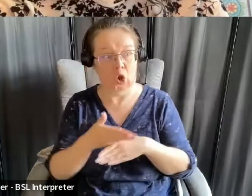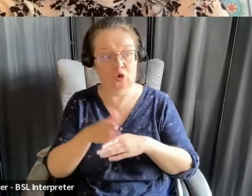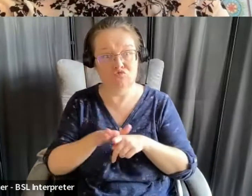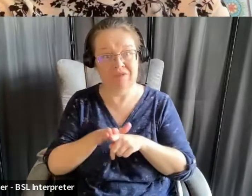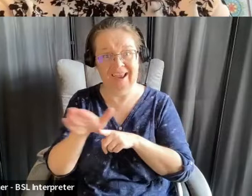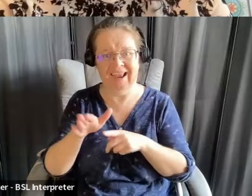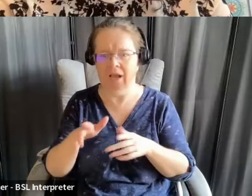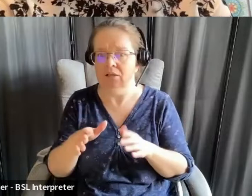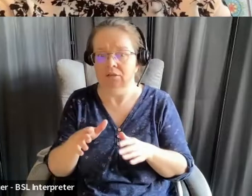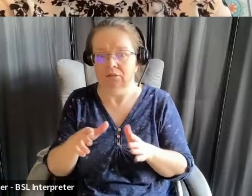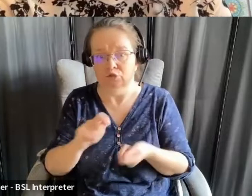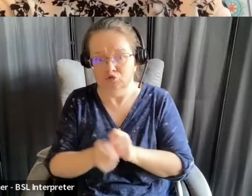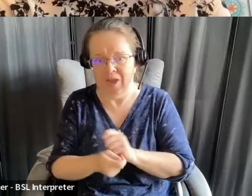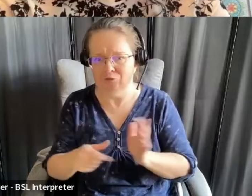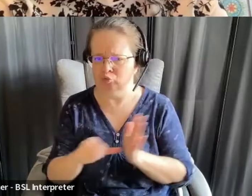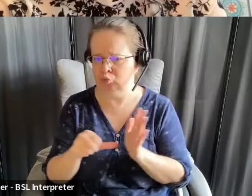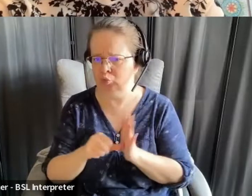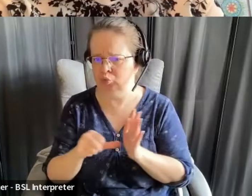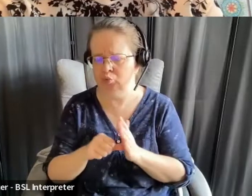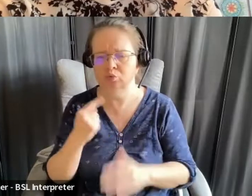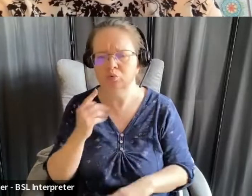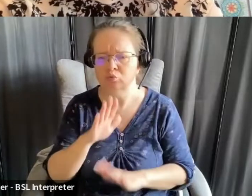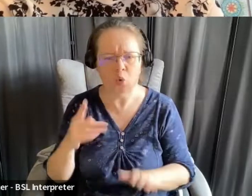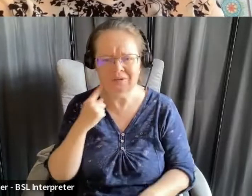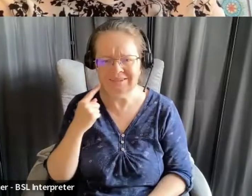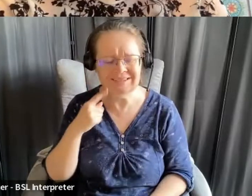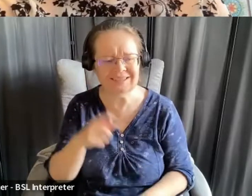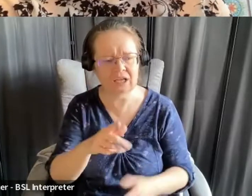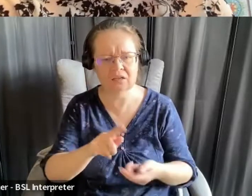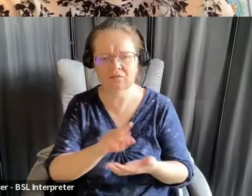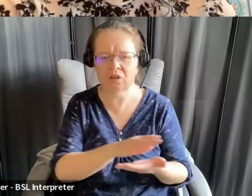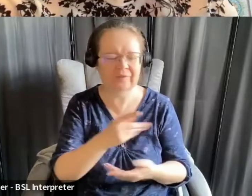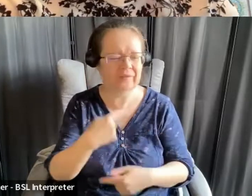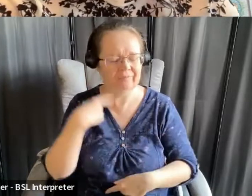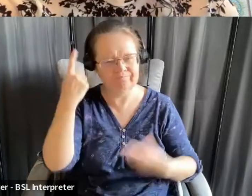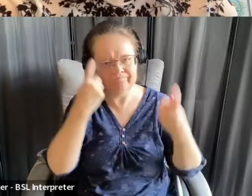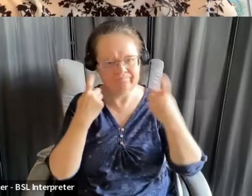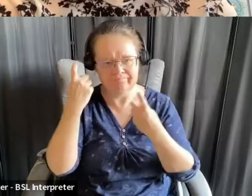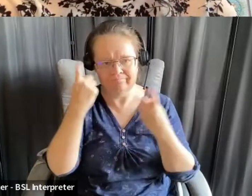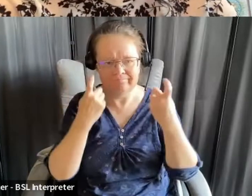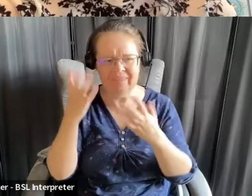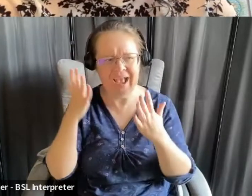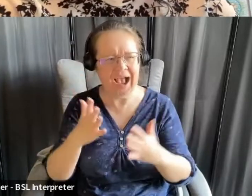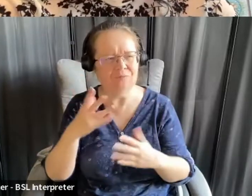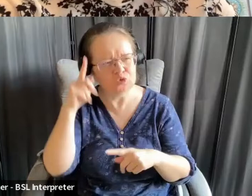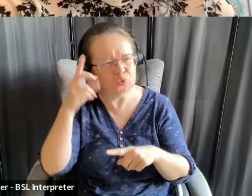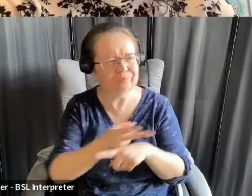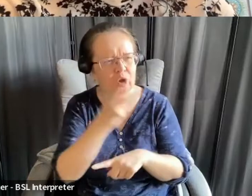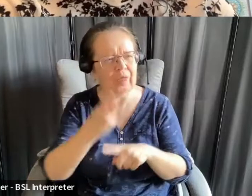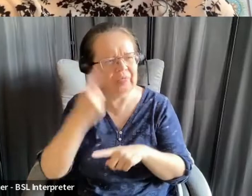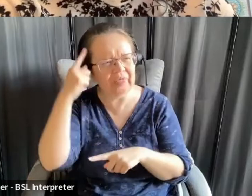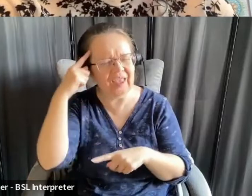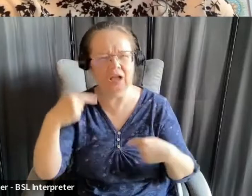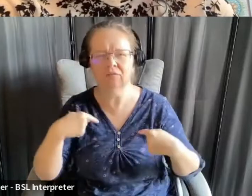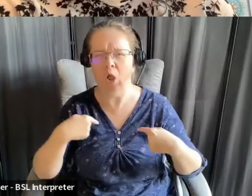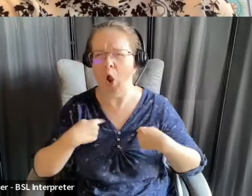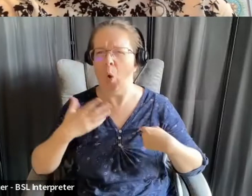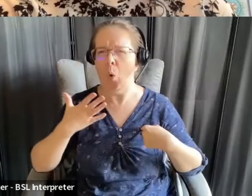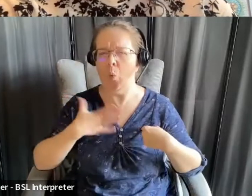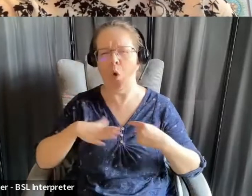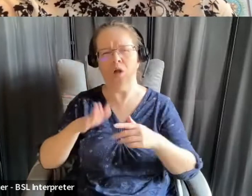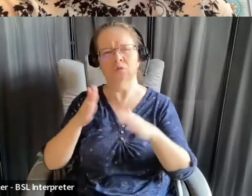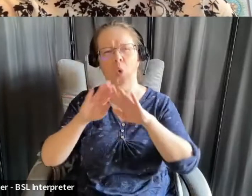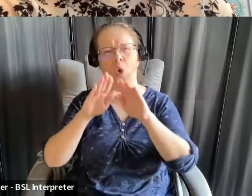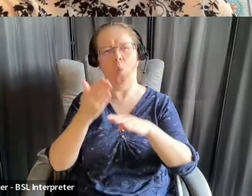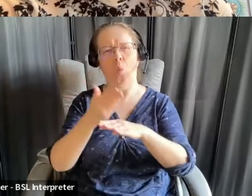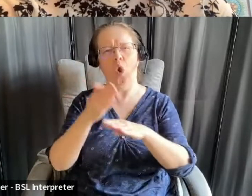from easy. A career transition is a redesign that often entails rethinking who and what we want to be in our world